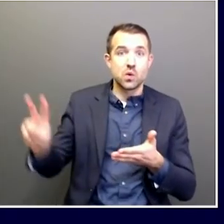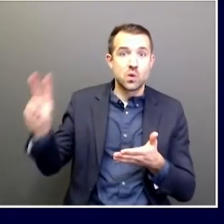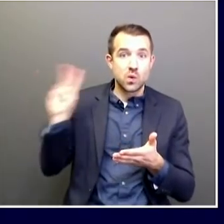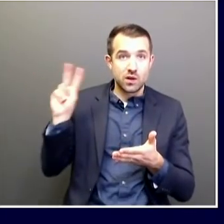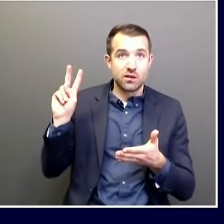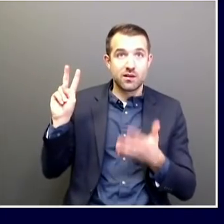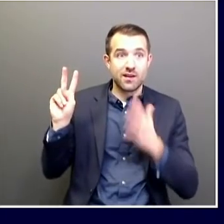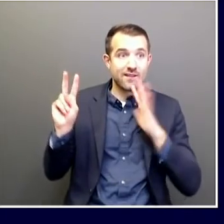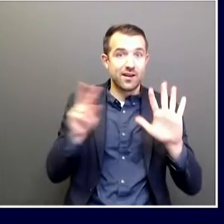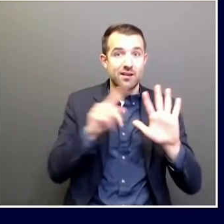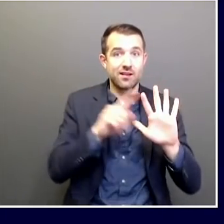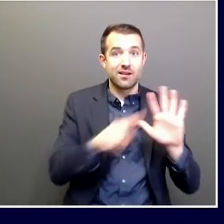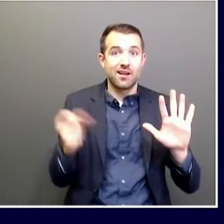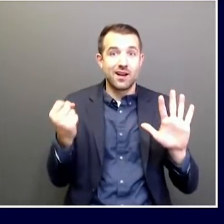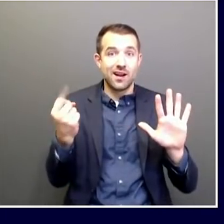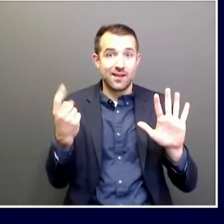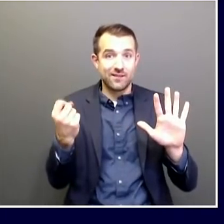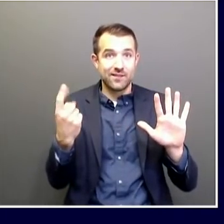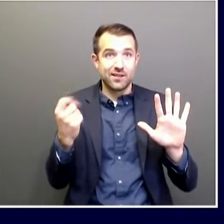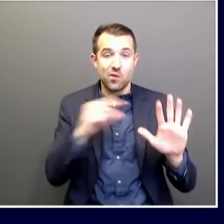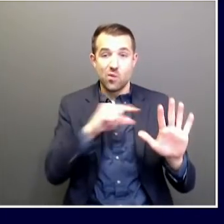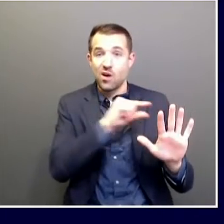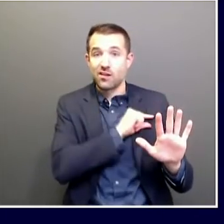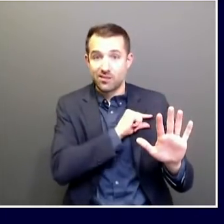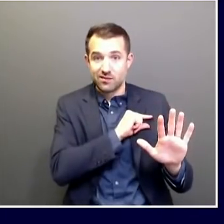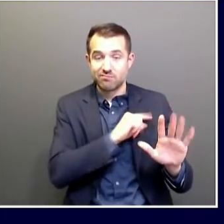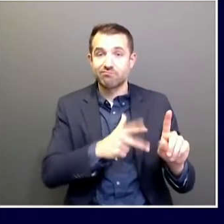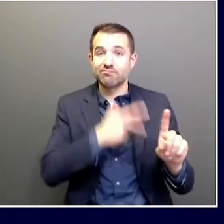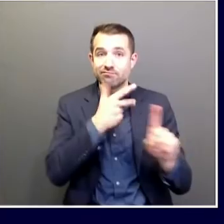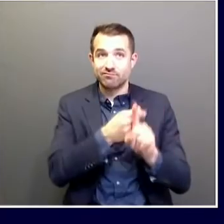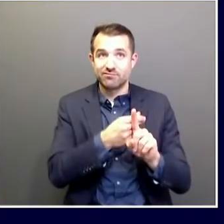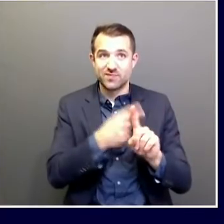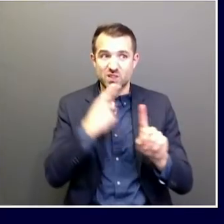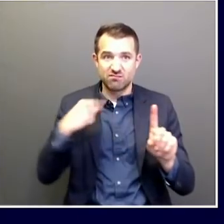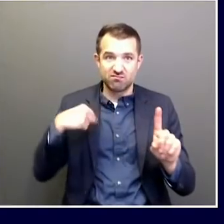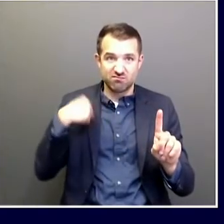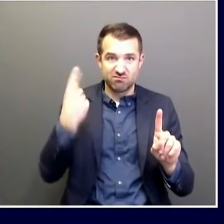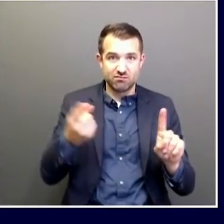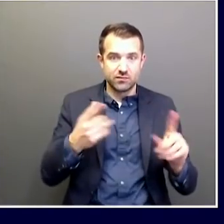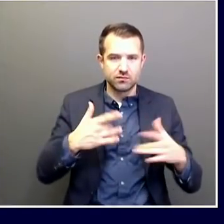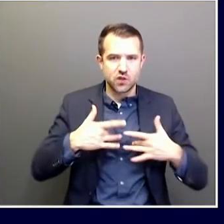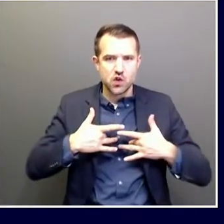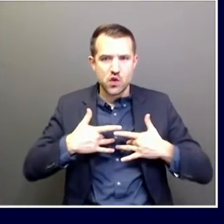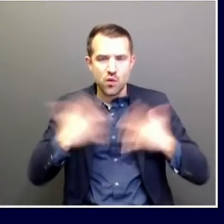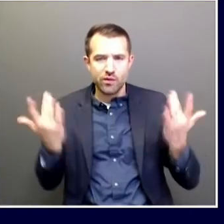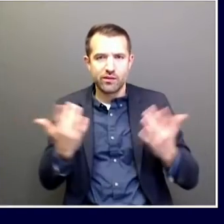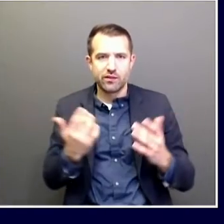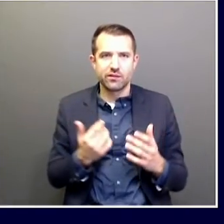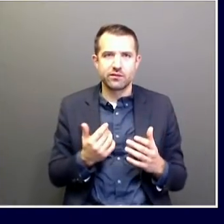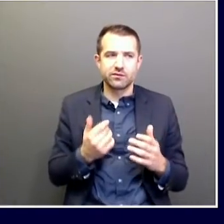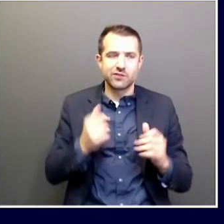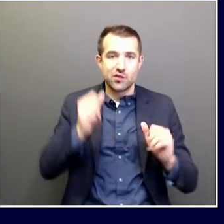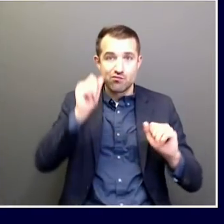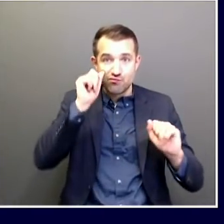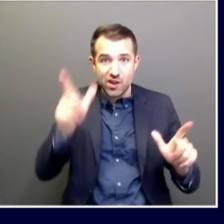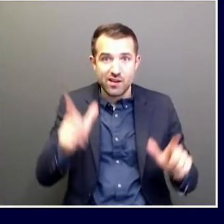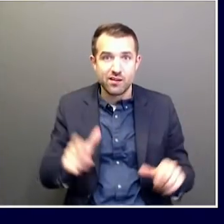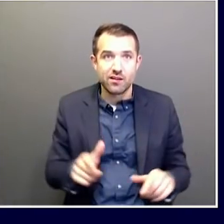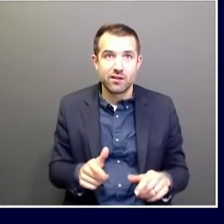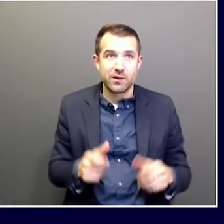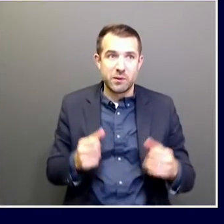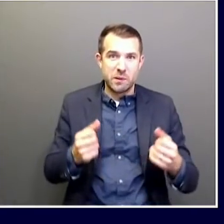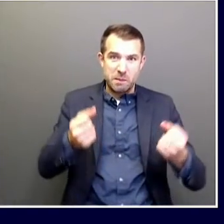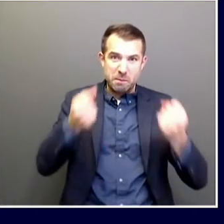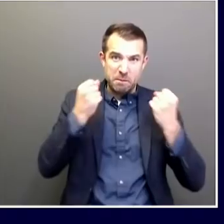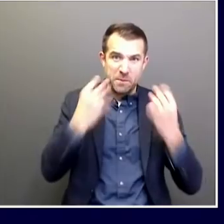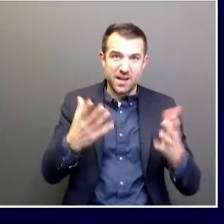11 became eligible for the vaccine. We have been pleasantly surprised by the high interest that we've seen among parents